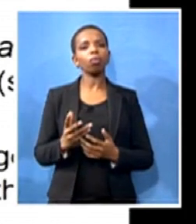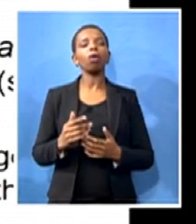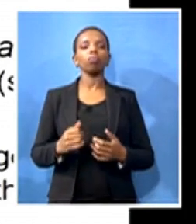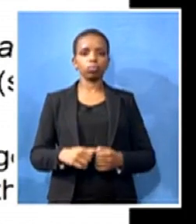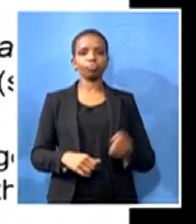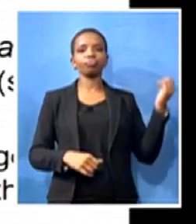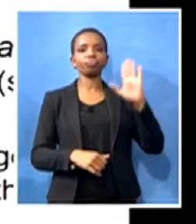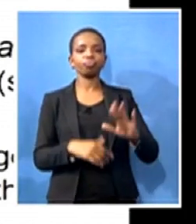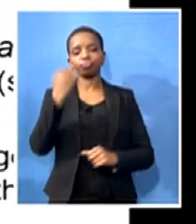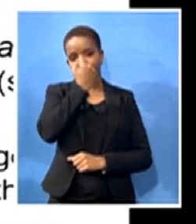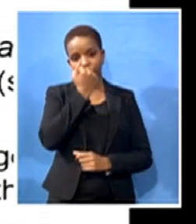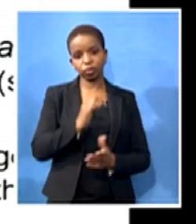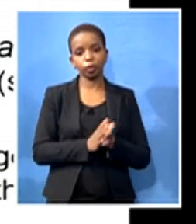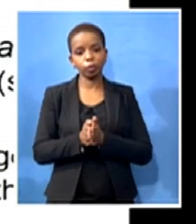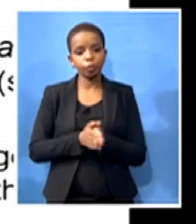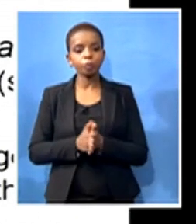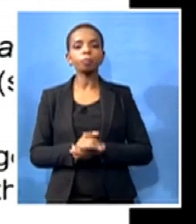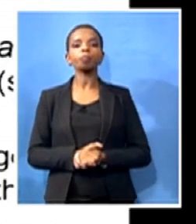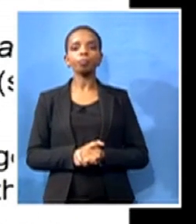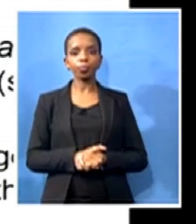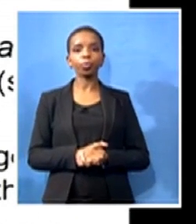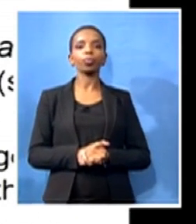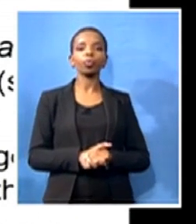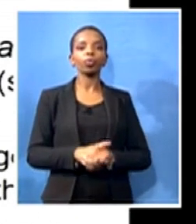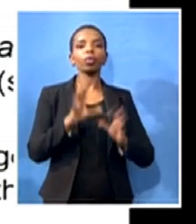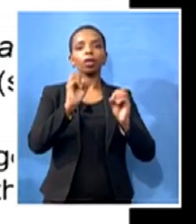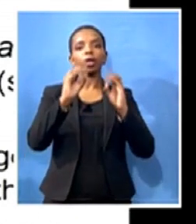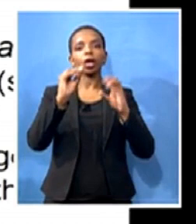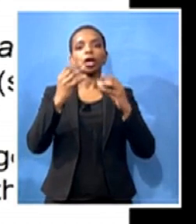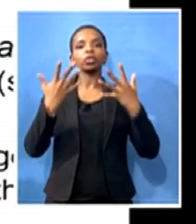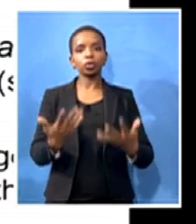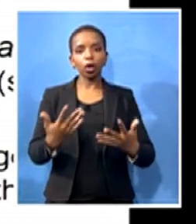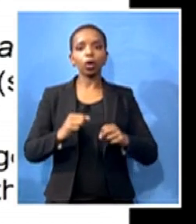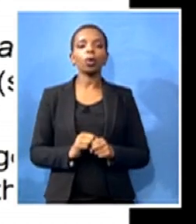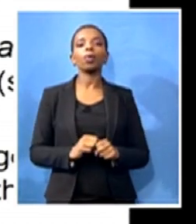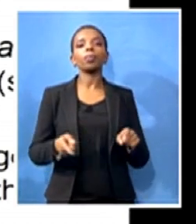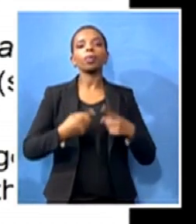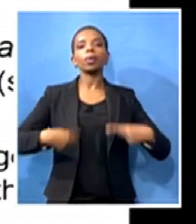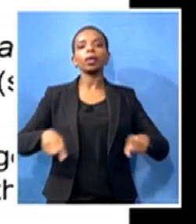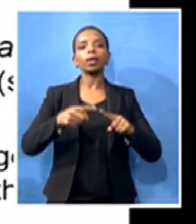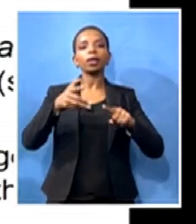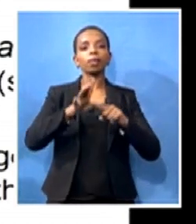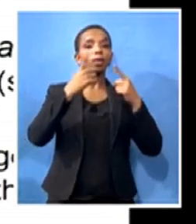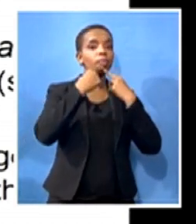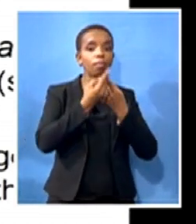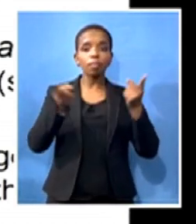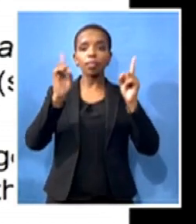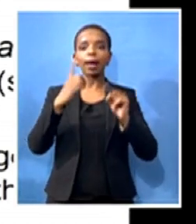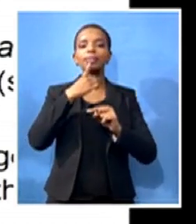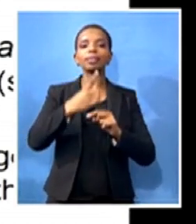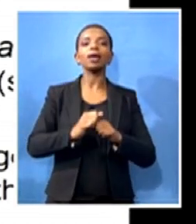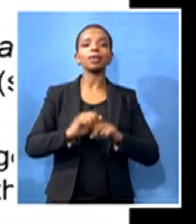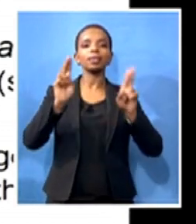So we had a pronouncement of a state of national disaster, but we should note that this does not affect